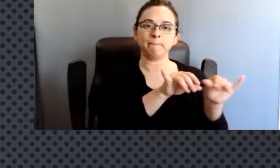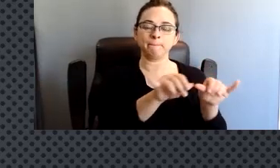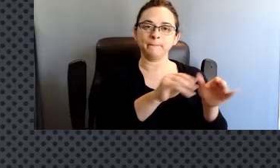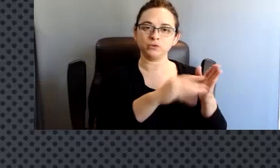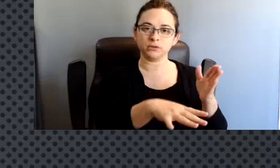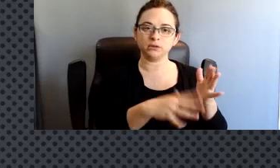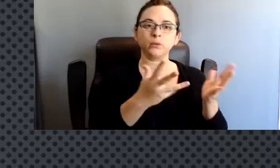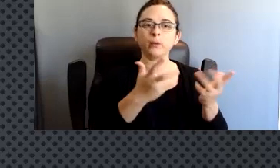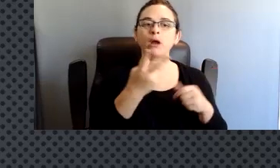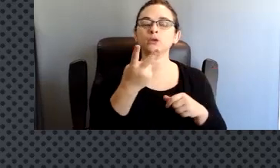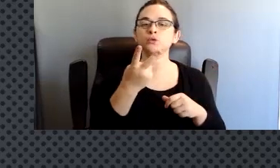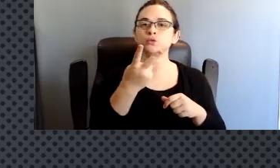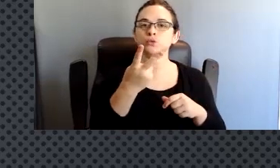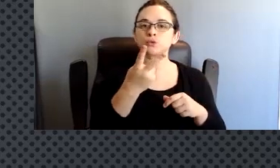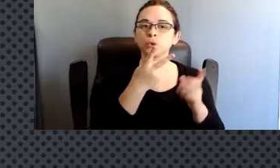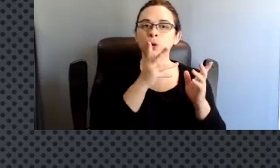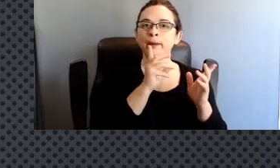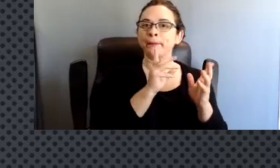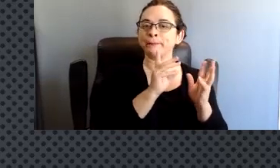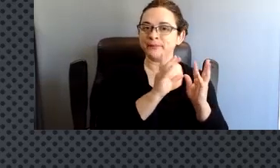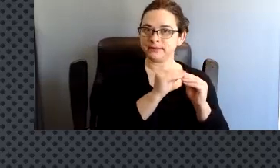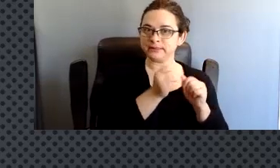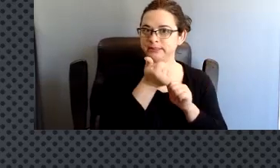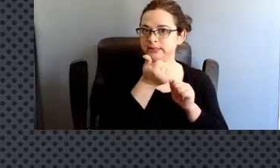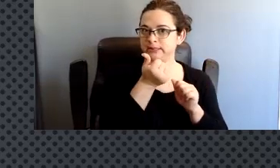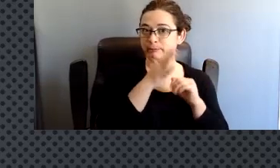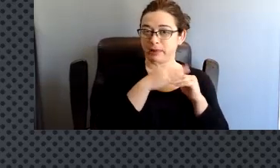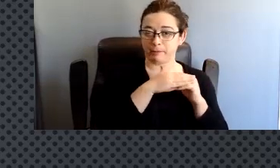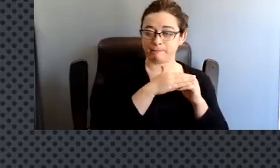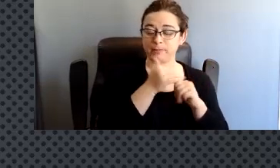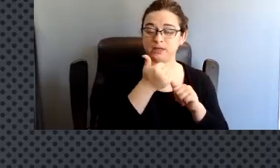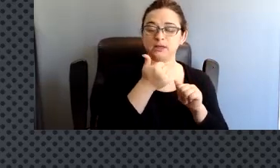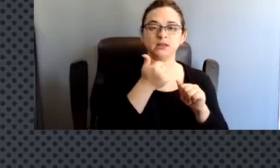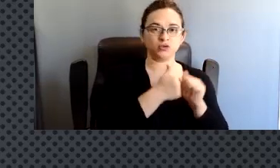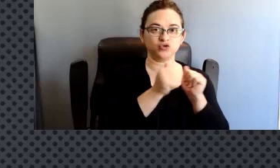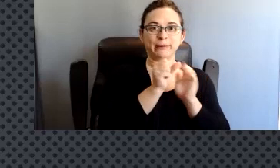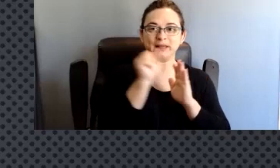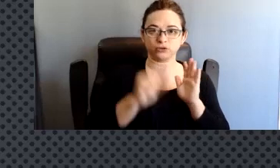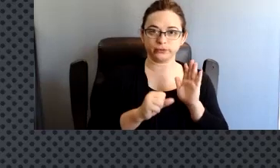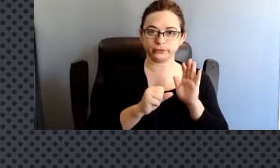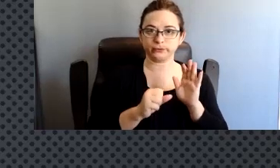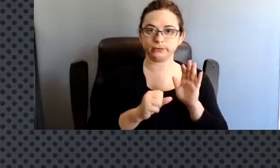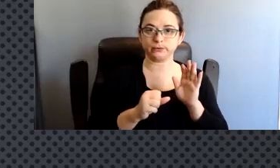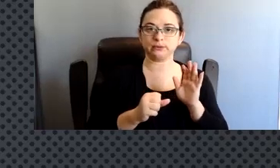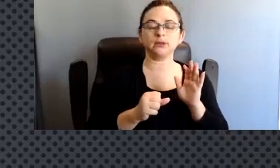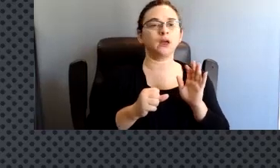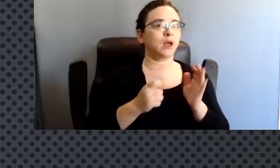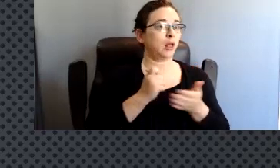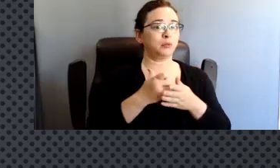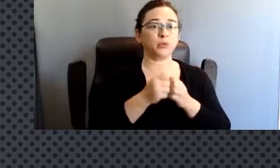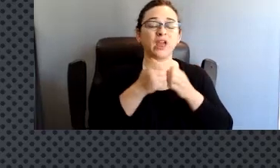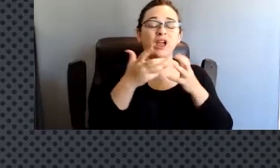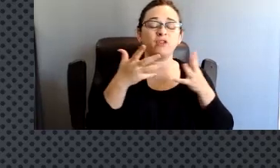2 contacts a semester, but it's more than that. And we help our students with everything and anything. So not